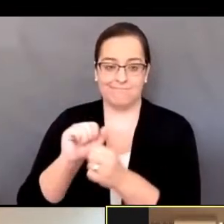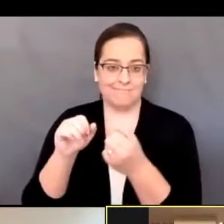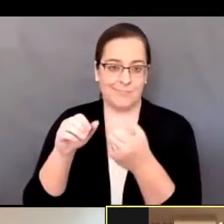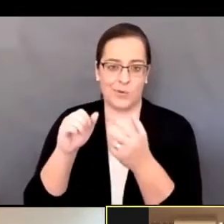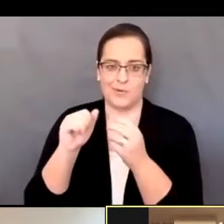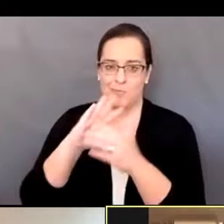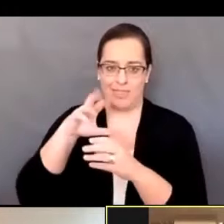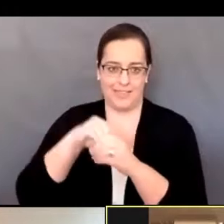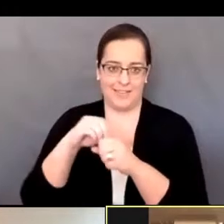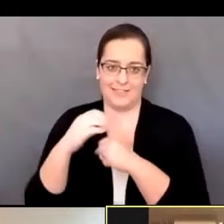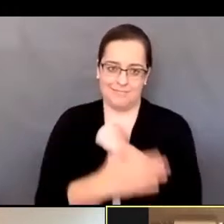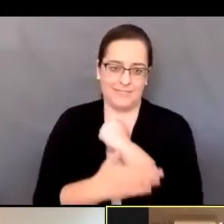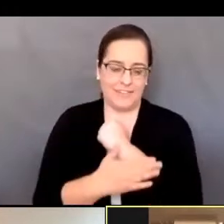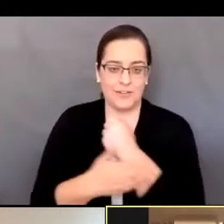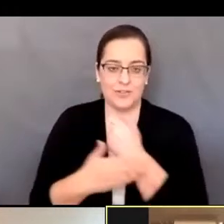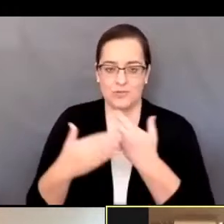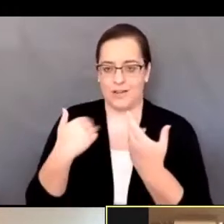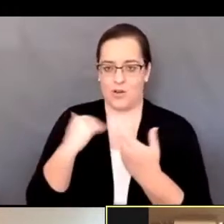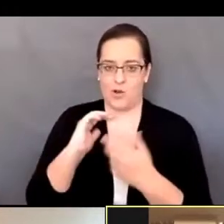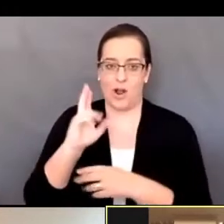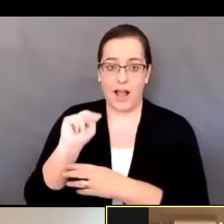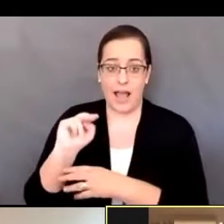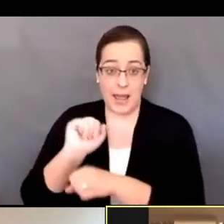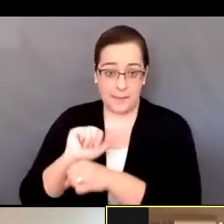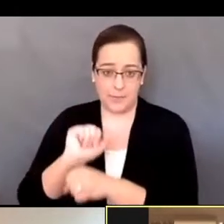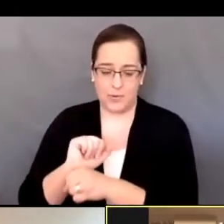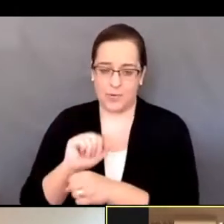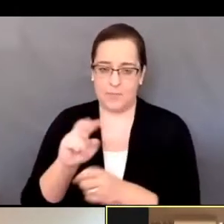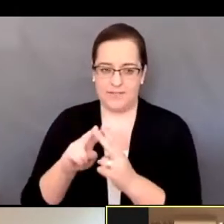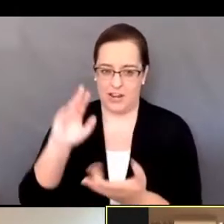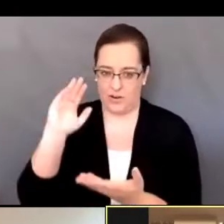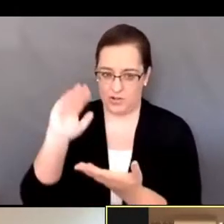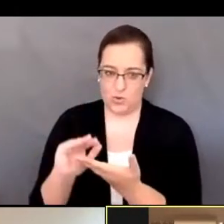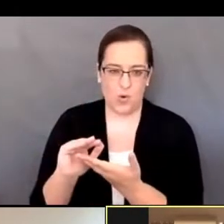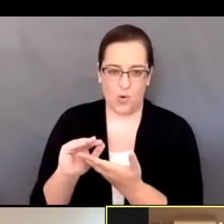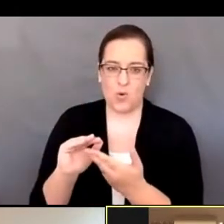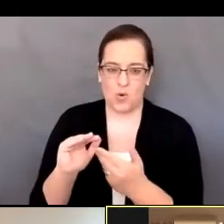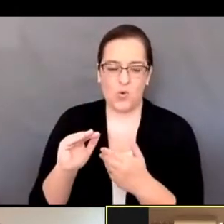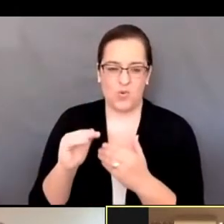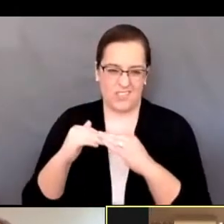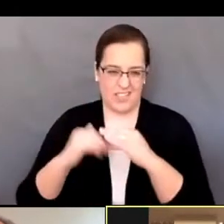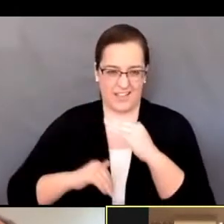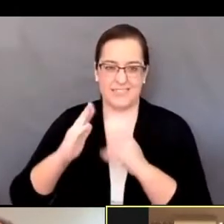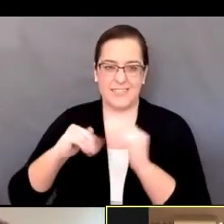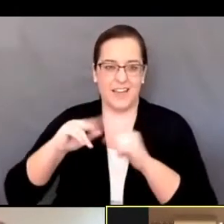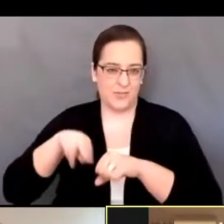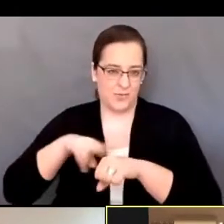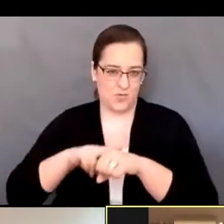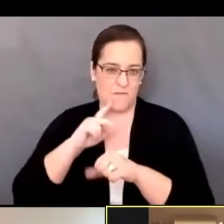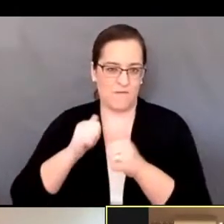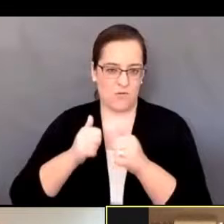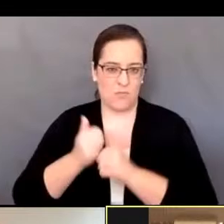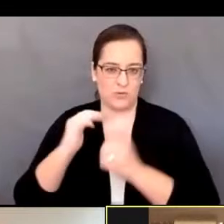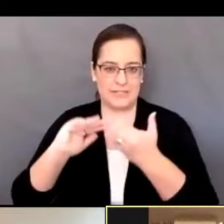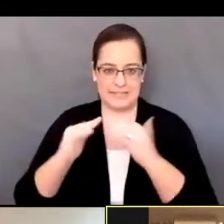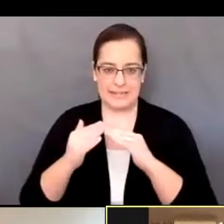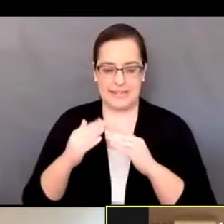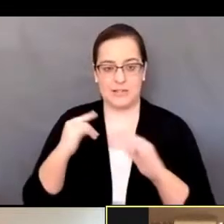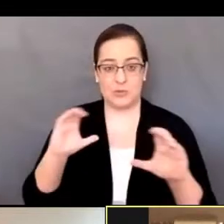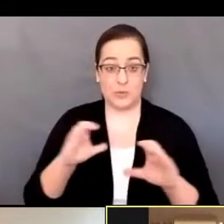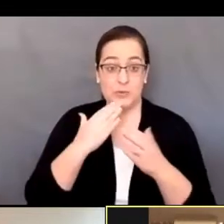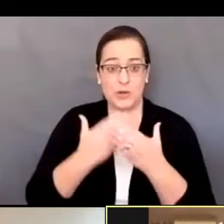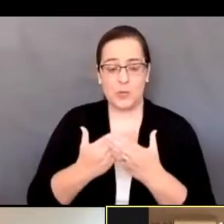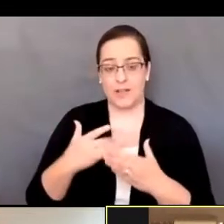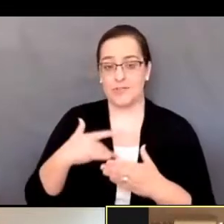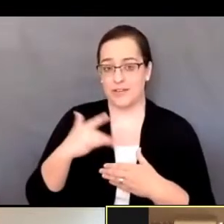being well below, or unemployment levels being well below what is considered full employment. So we were doing extremely well there, and I anticipate